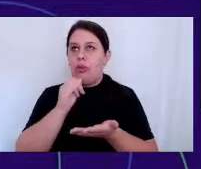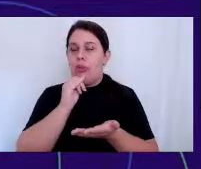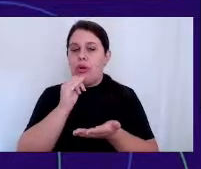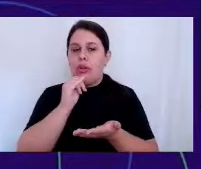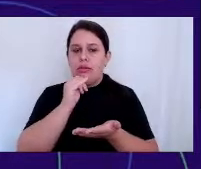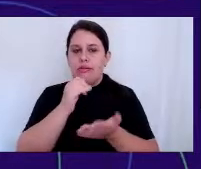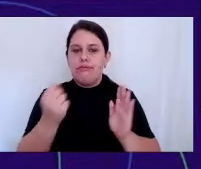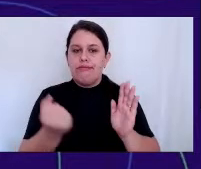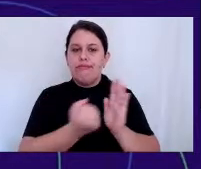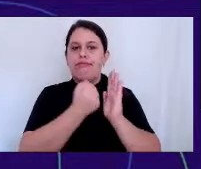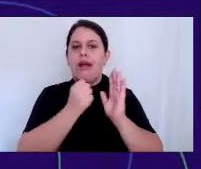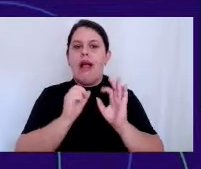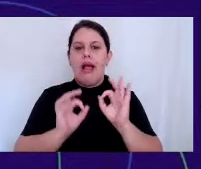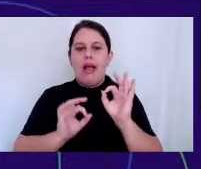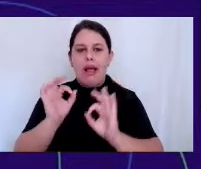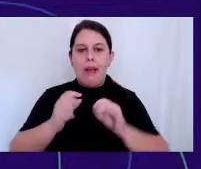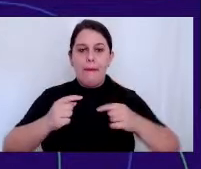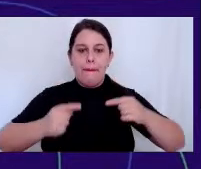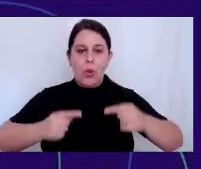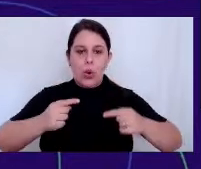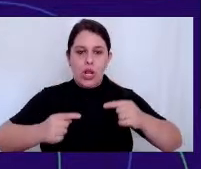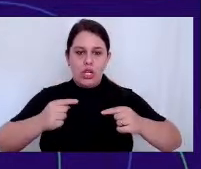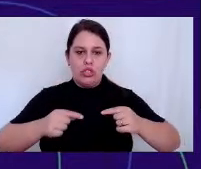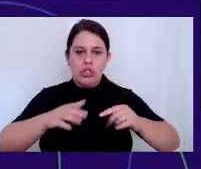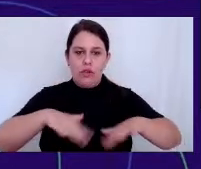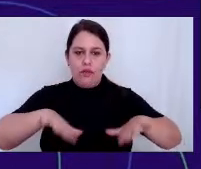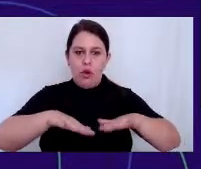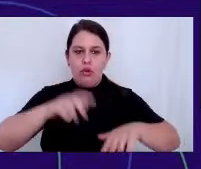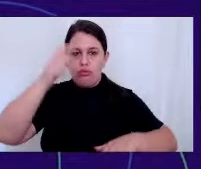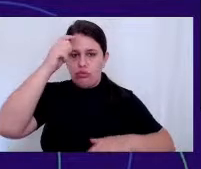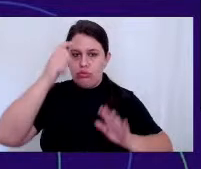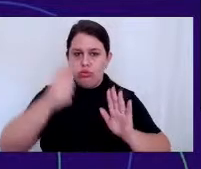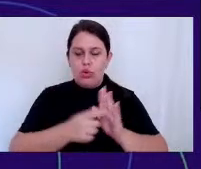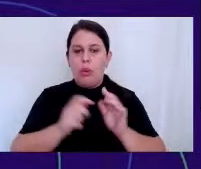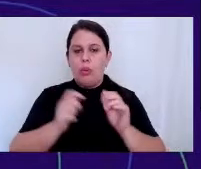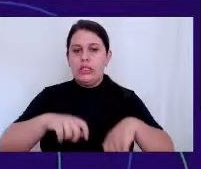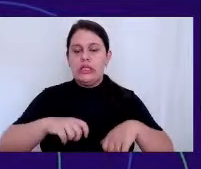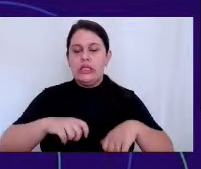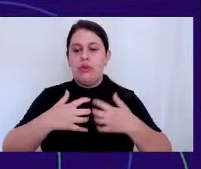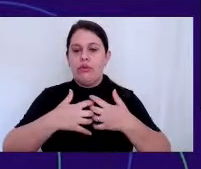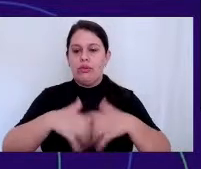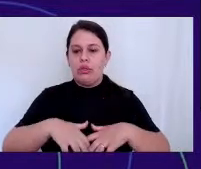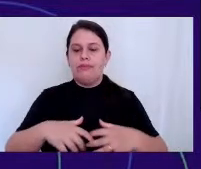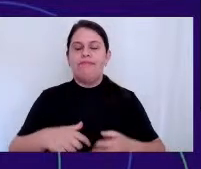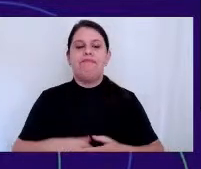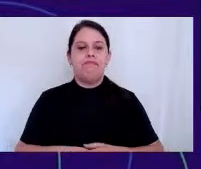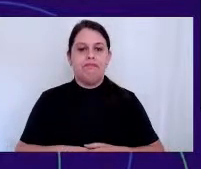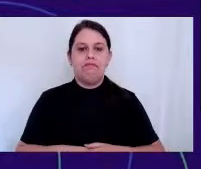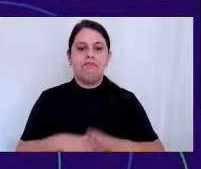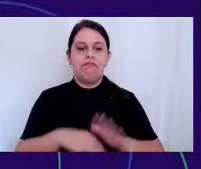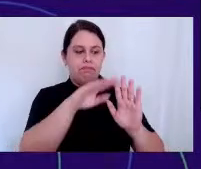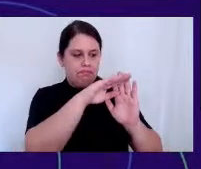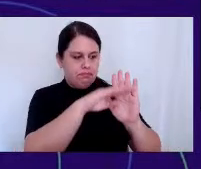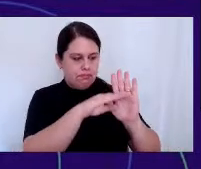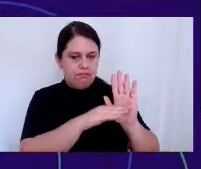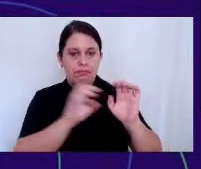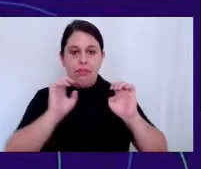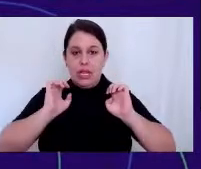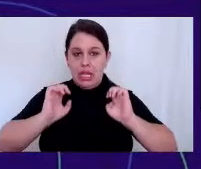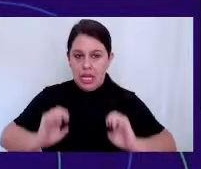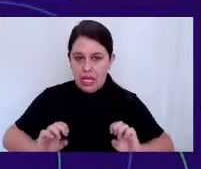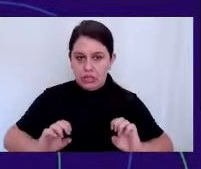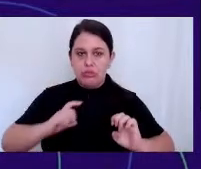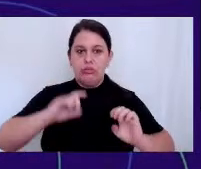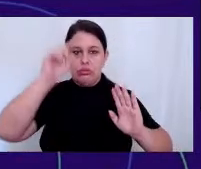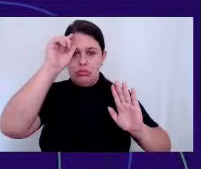work. There is that sort of ethical aspect of what AI can actually do and should be doing or not,